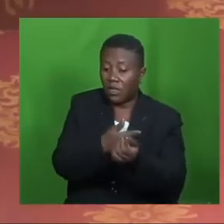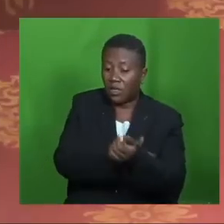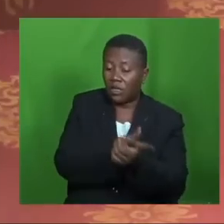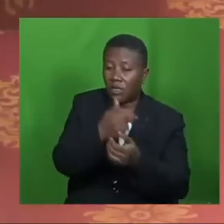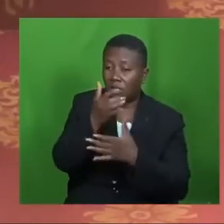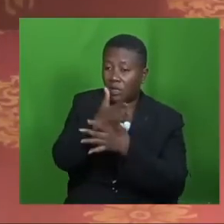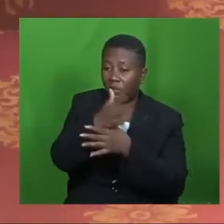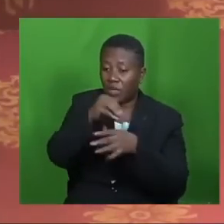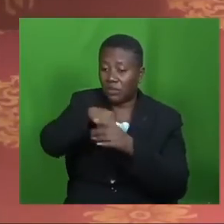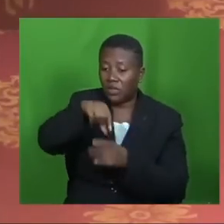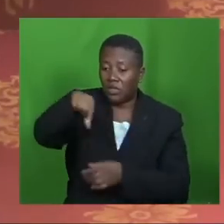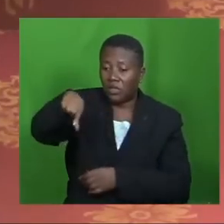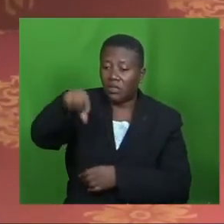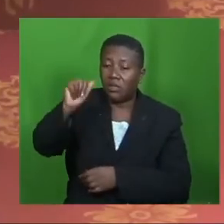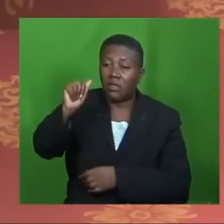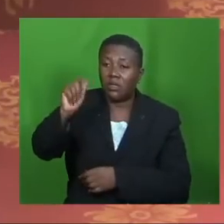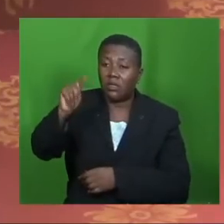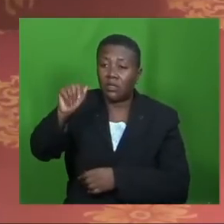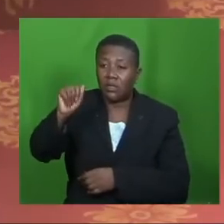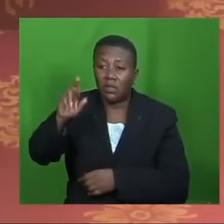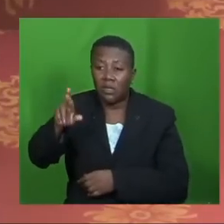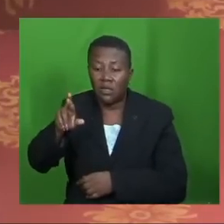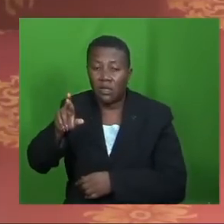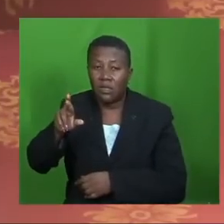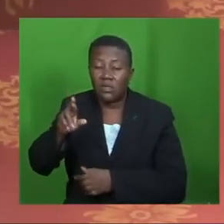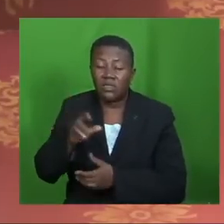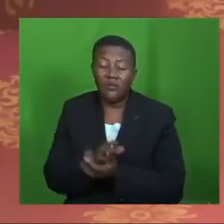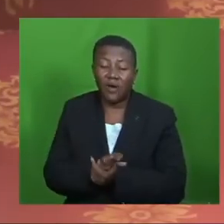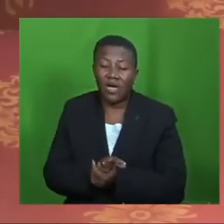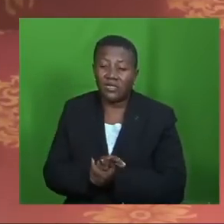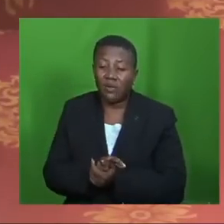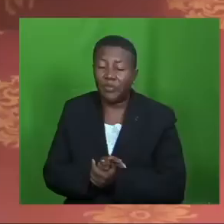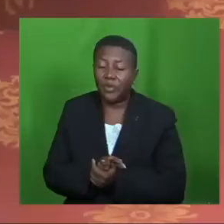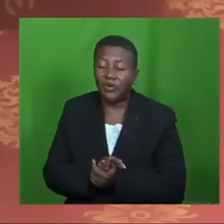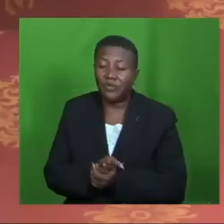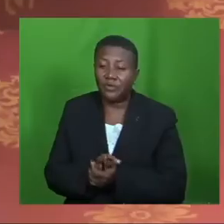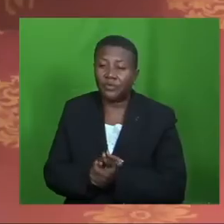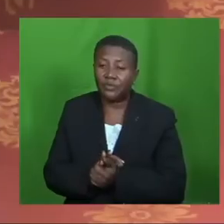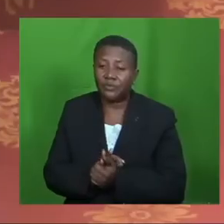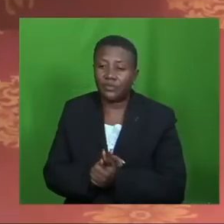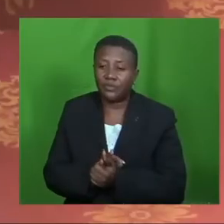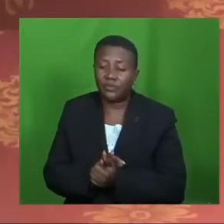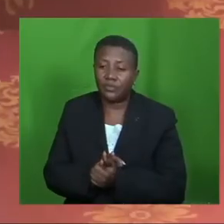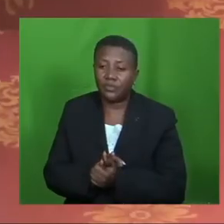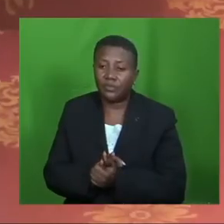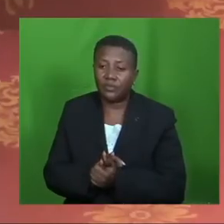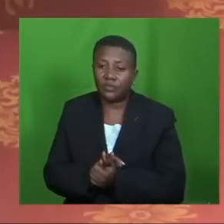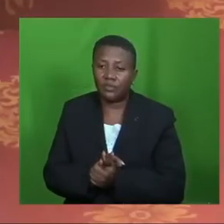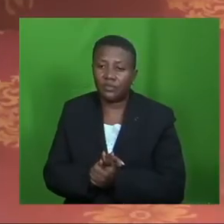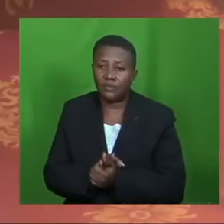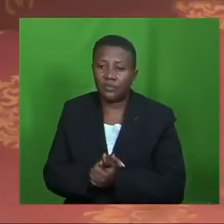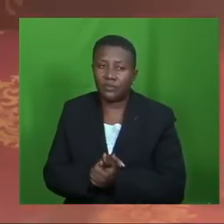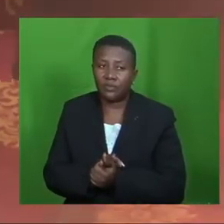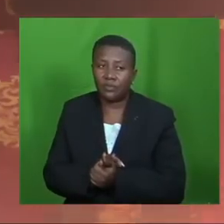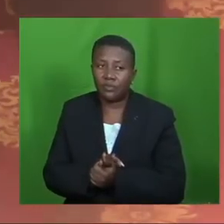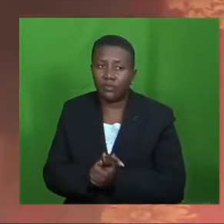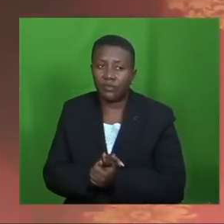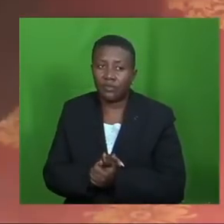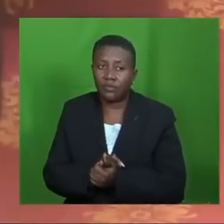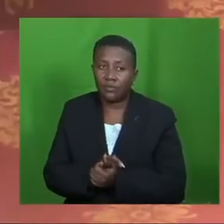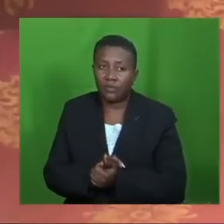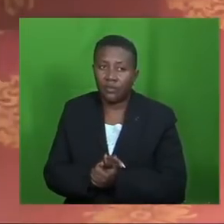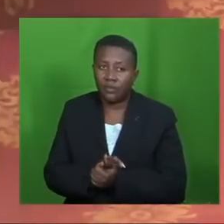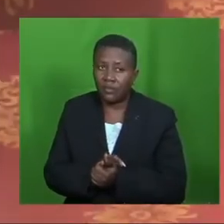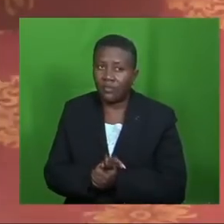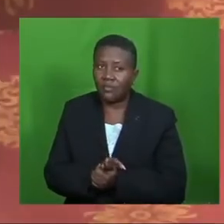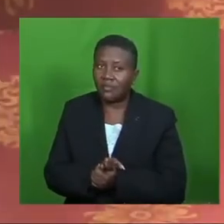about 1,000 Ghanaians and other African nationals based in Qatar to support our national team. These funds were offered free